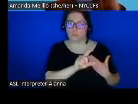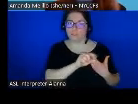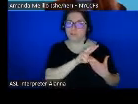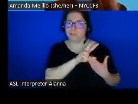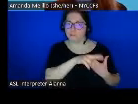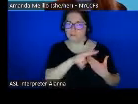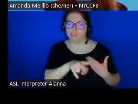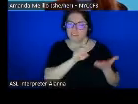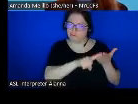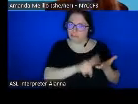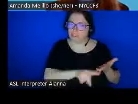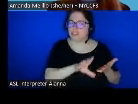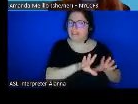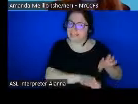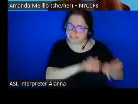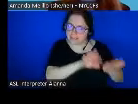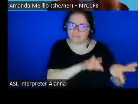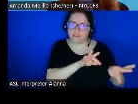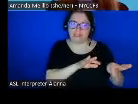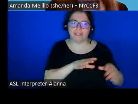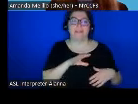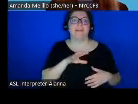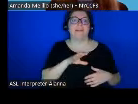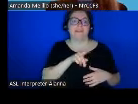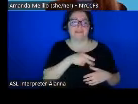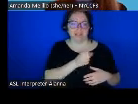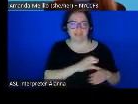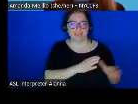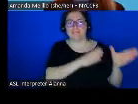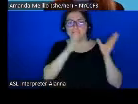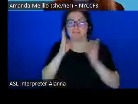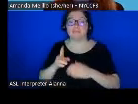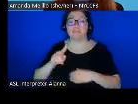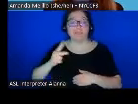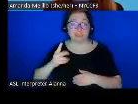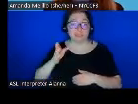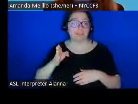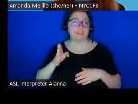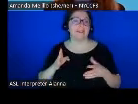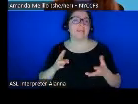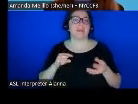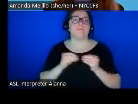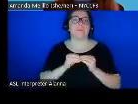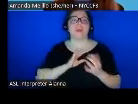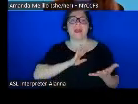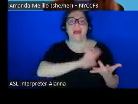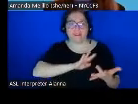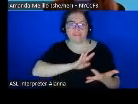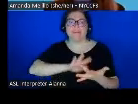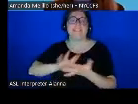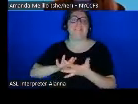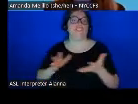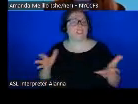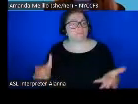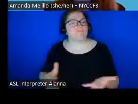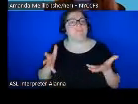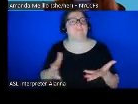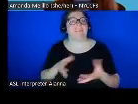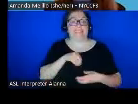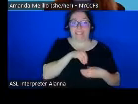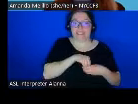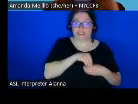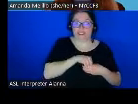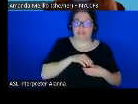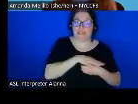phase uh phase two is really when we start to pivot to doing more field outreach and capacity building both internally and